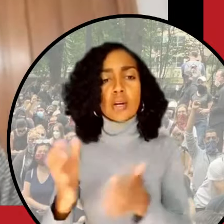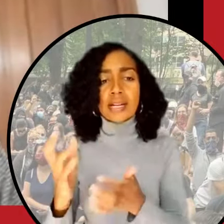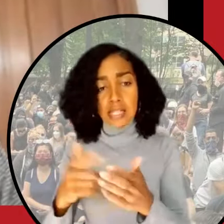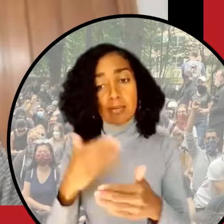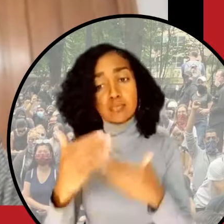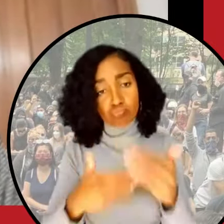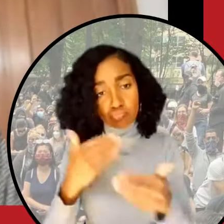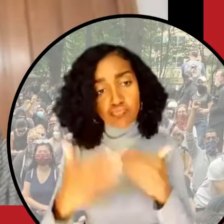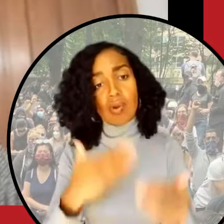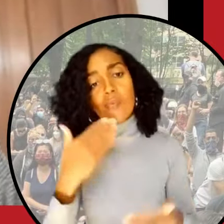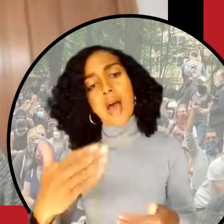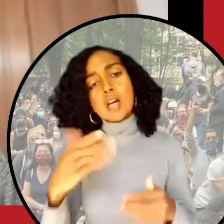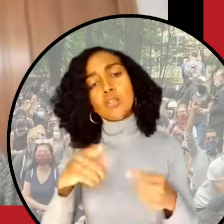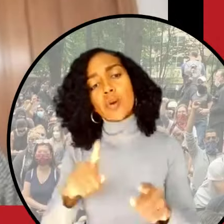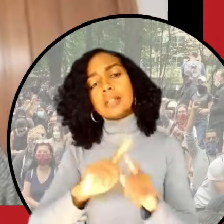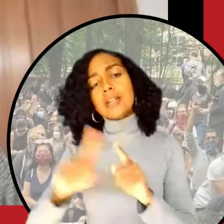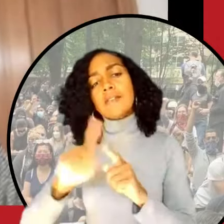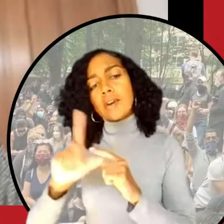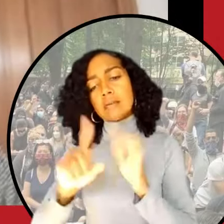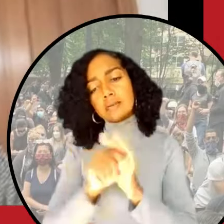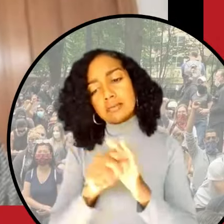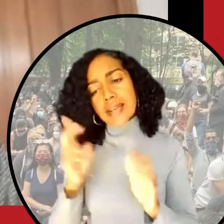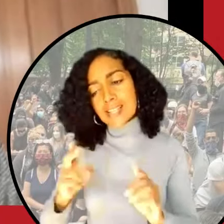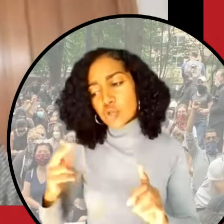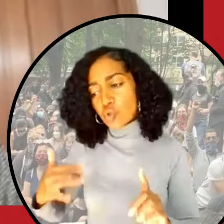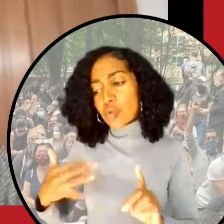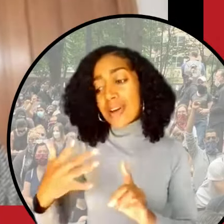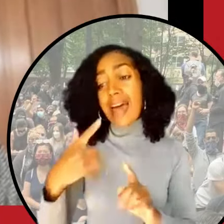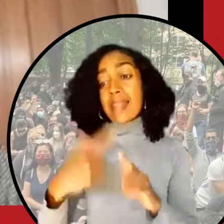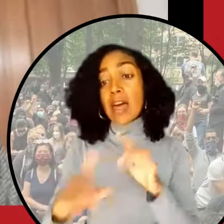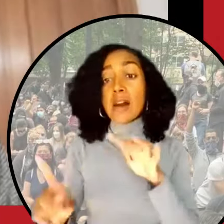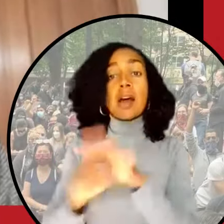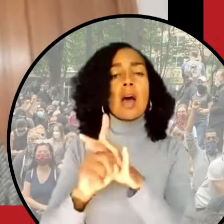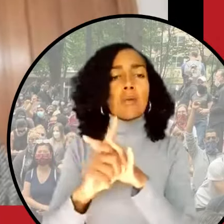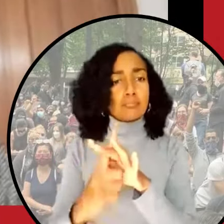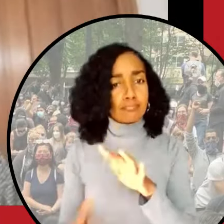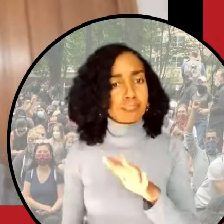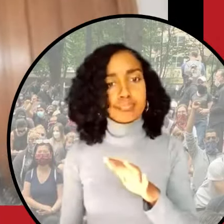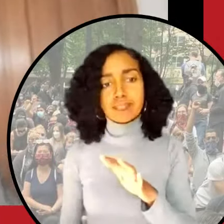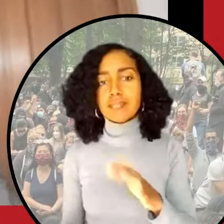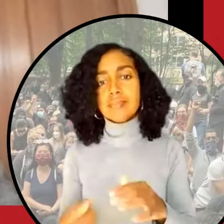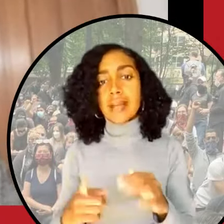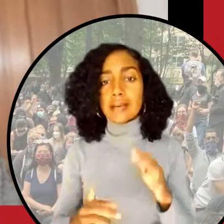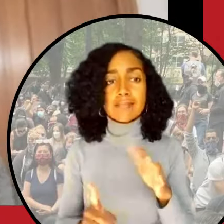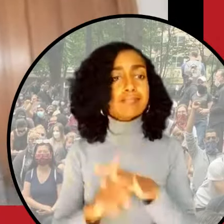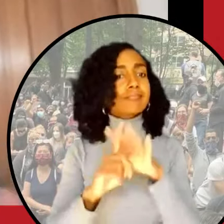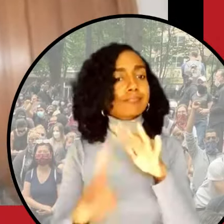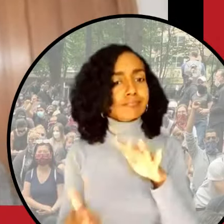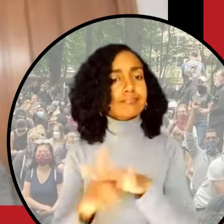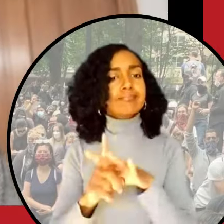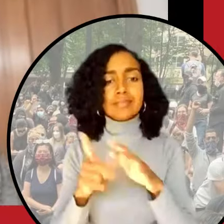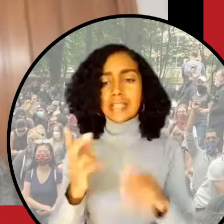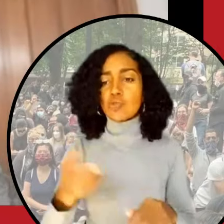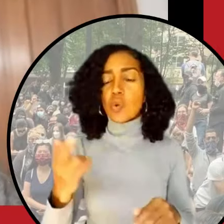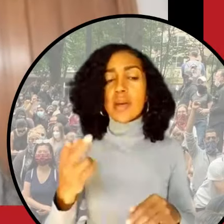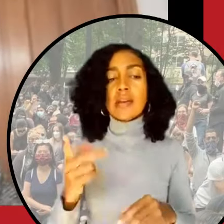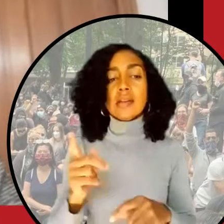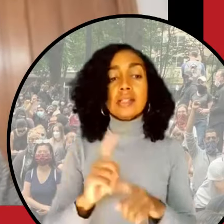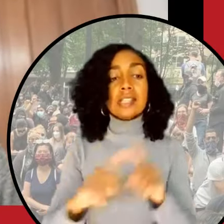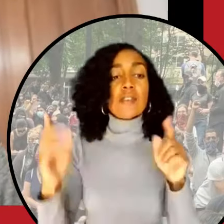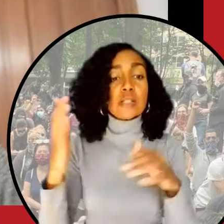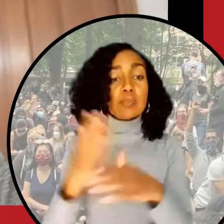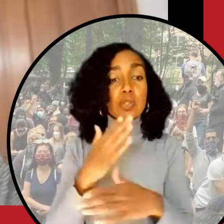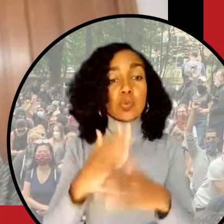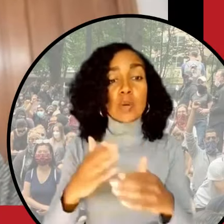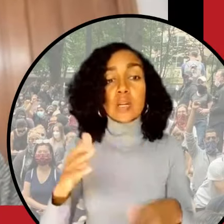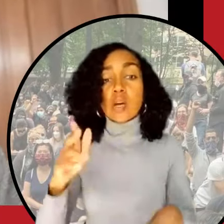various points of history, and then they disappear. They're passengers in history. But there's a difference between those who are passengers in history and